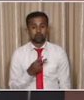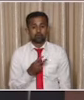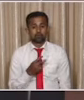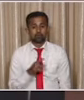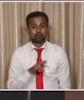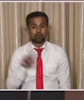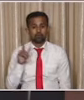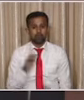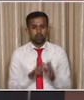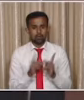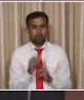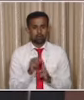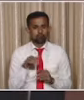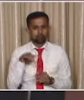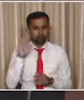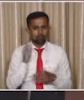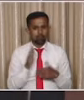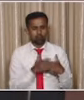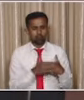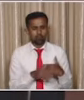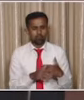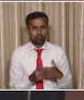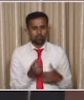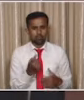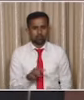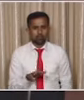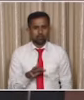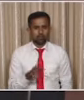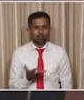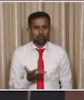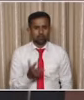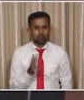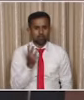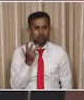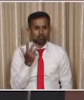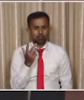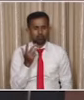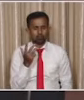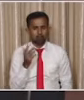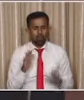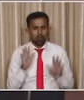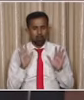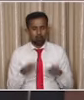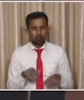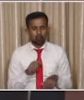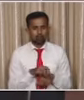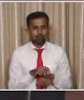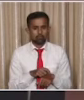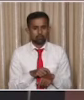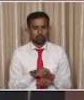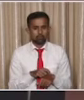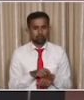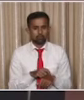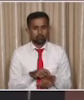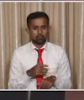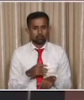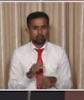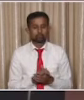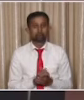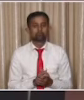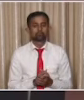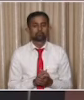late 90s. But my call, I will conclude. At that